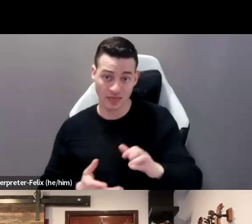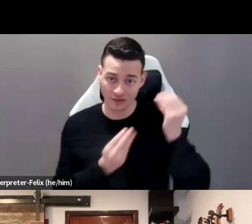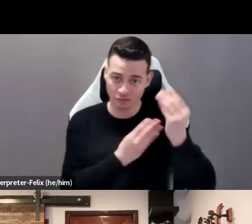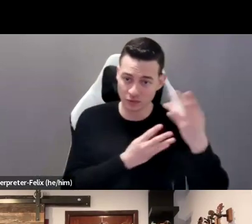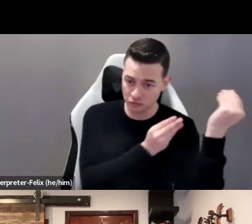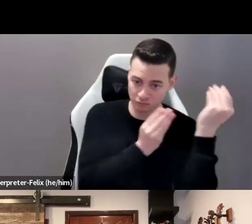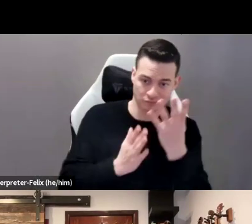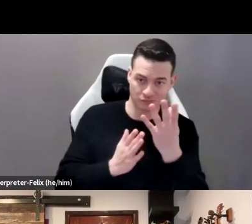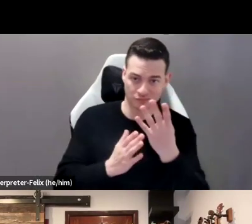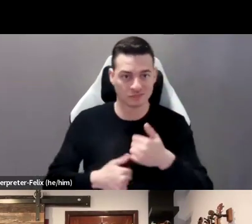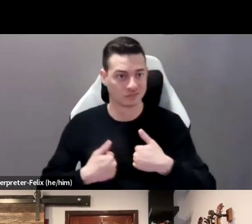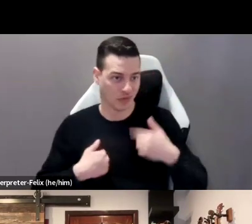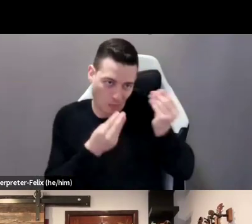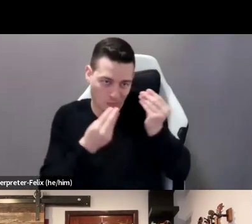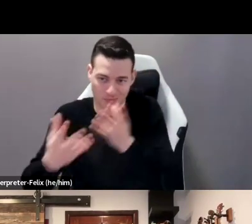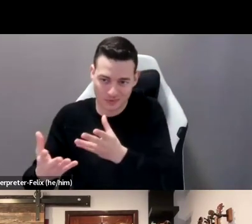and then brings them along.